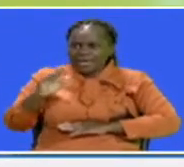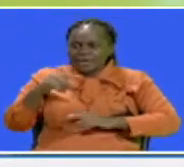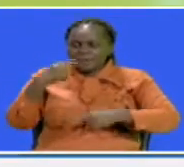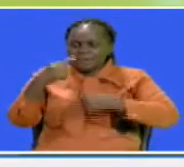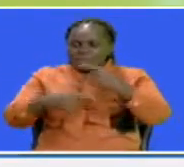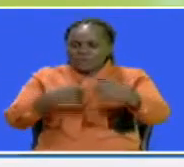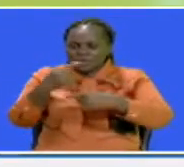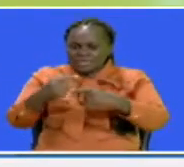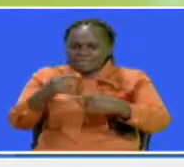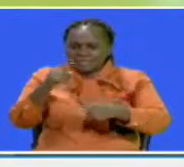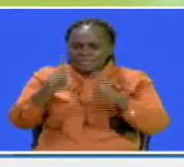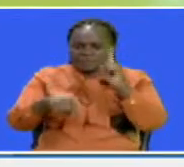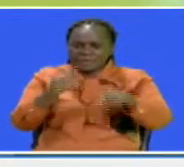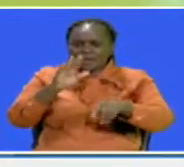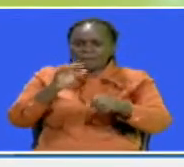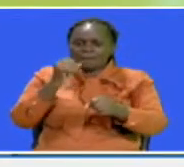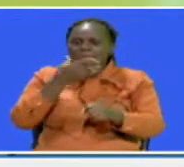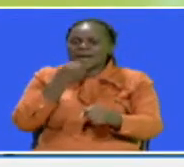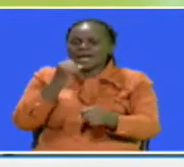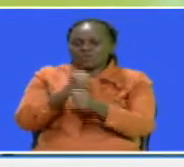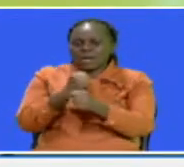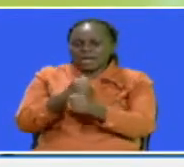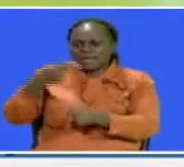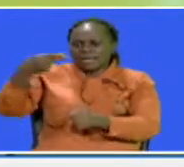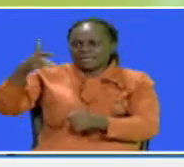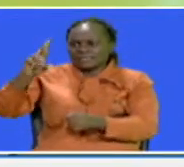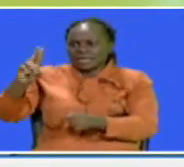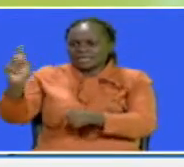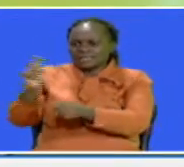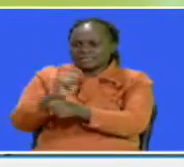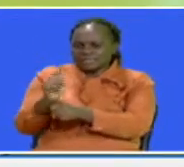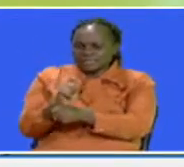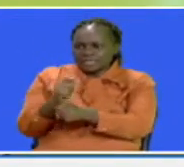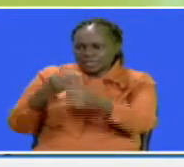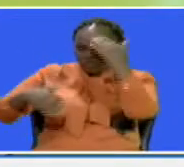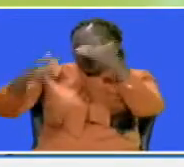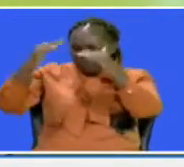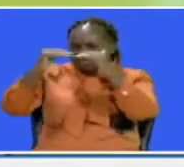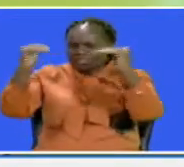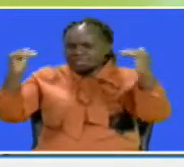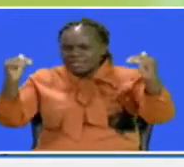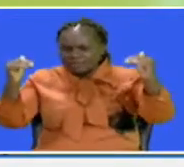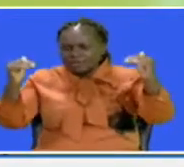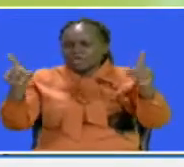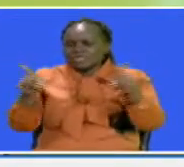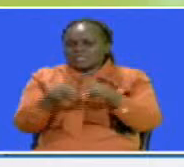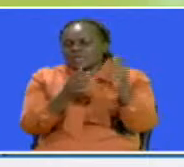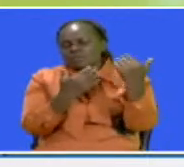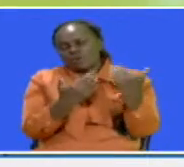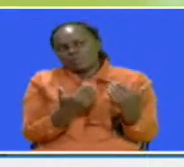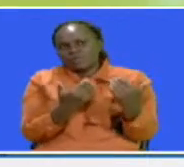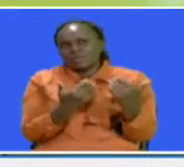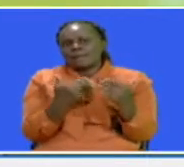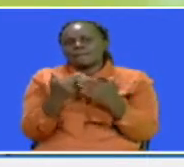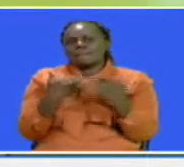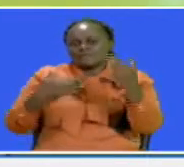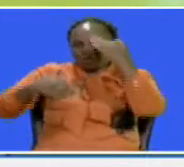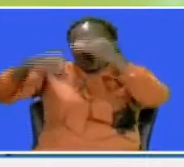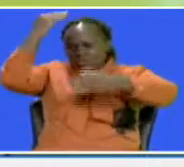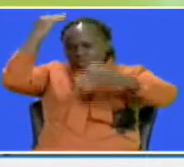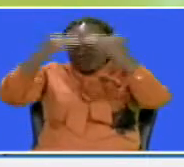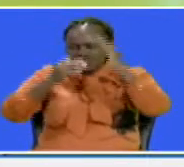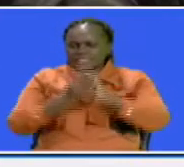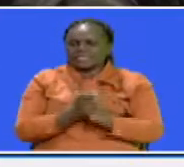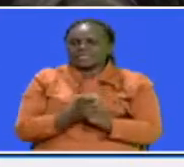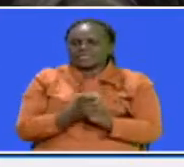progress will depend on manpower as well, human resources training at university level, and hopefully even before university.